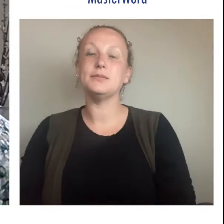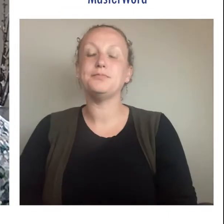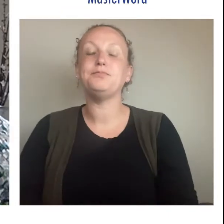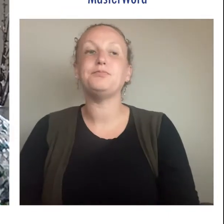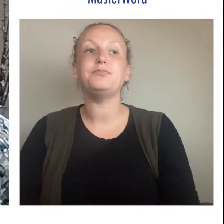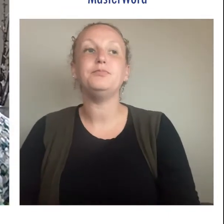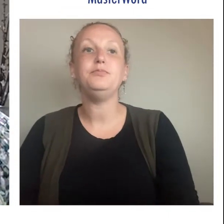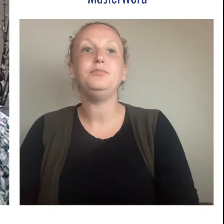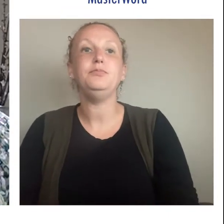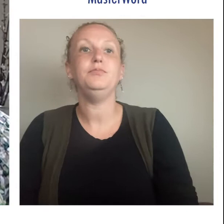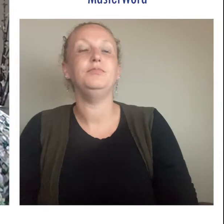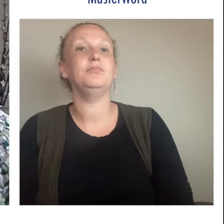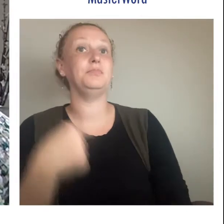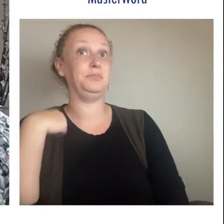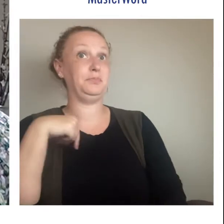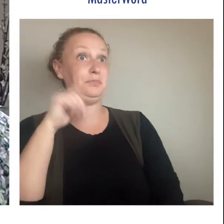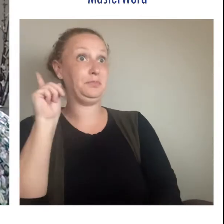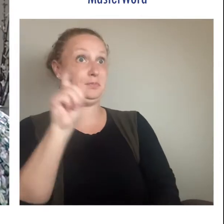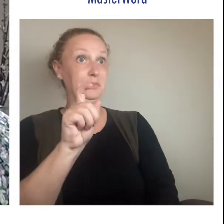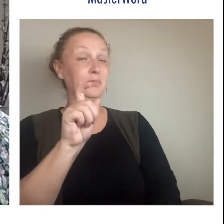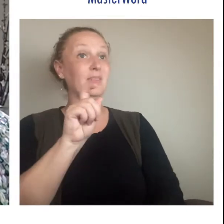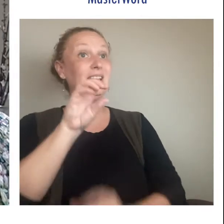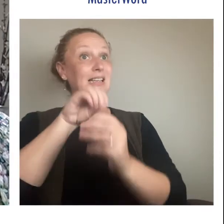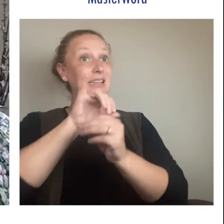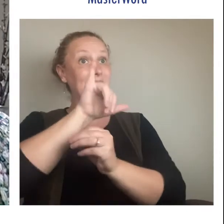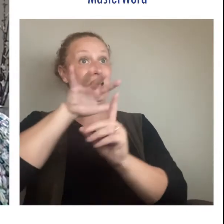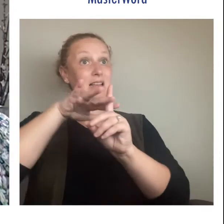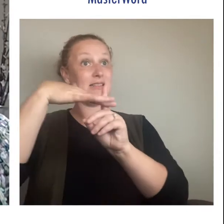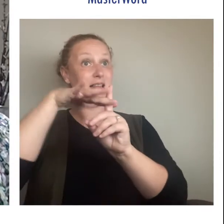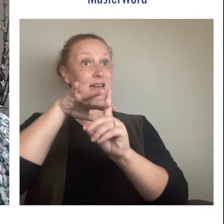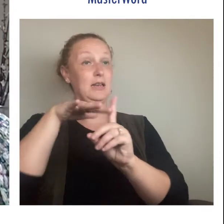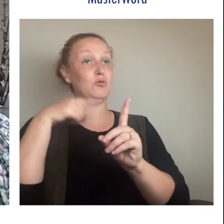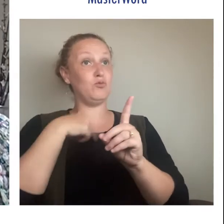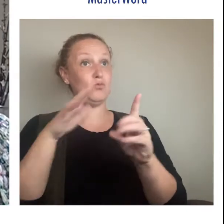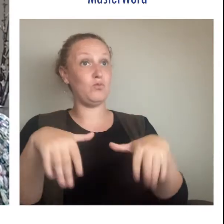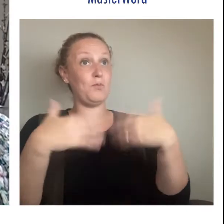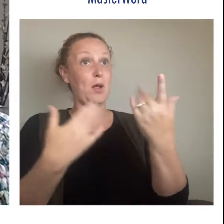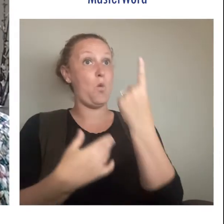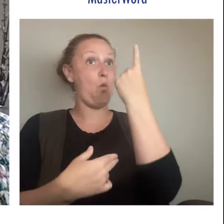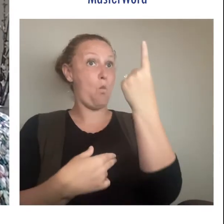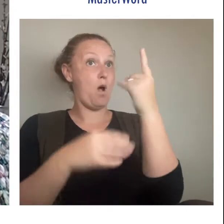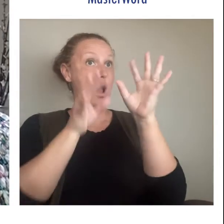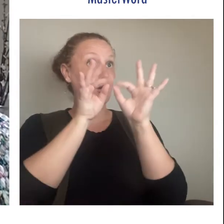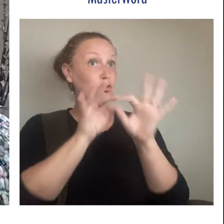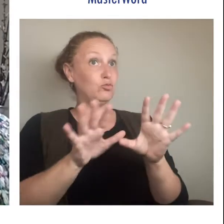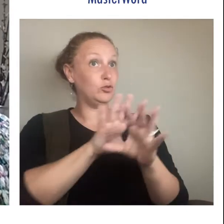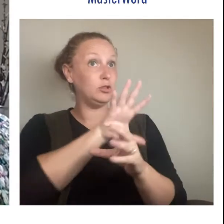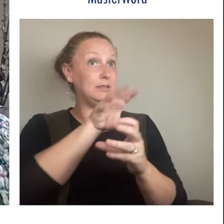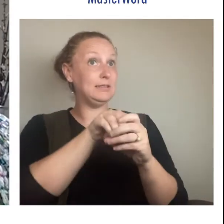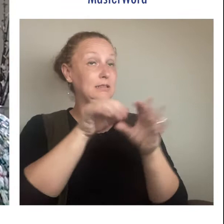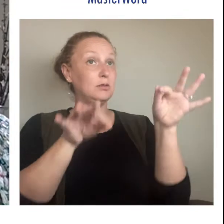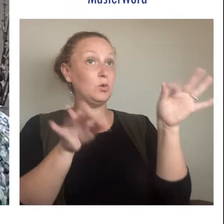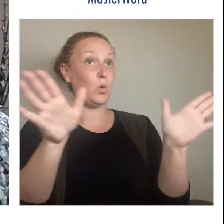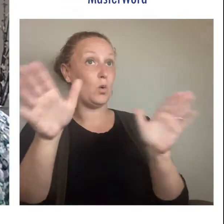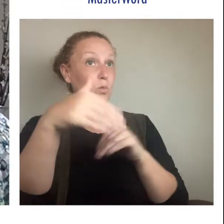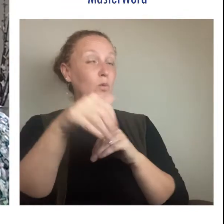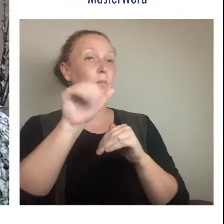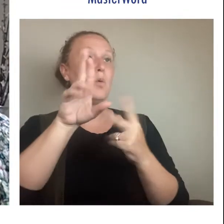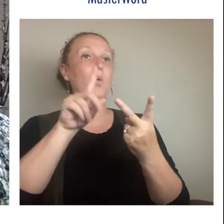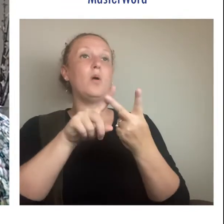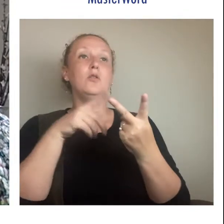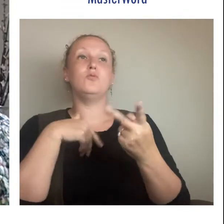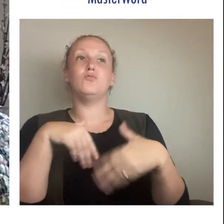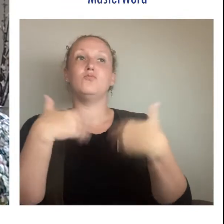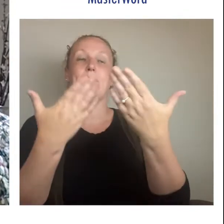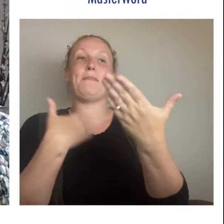And in those type of settings, do you recommend having one interpreter in the courtroom, or do you recommend